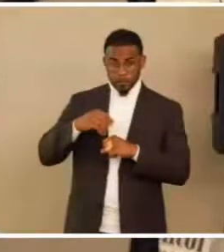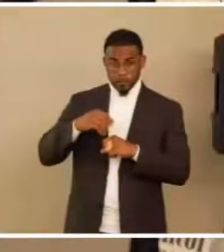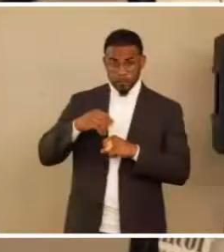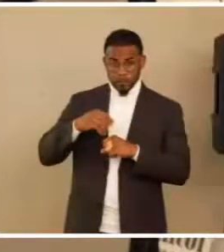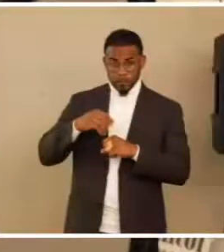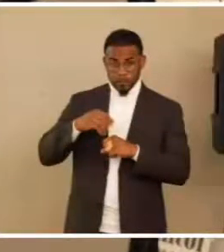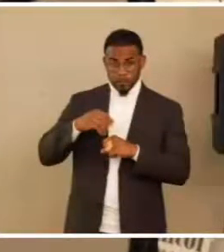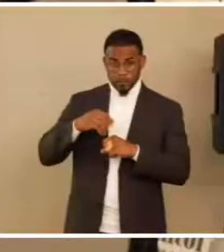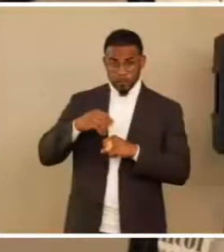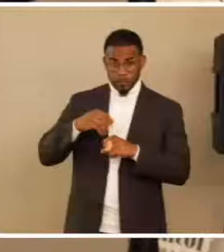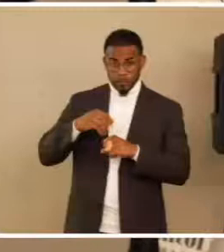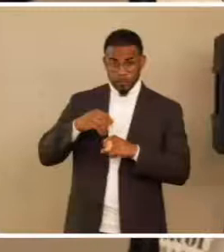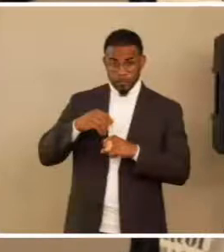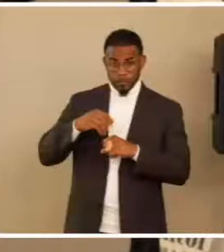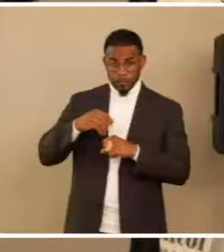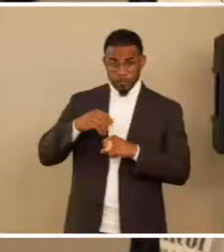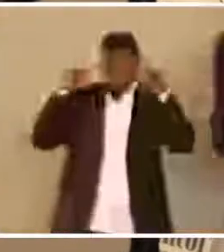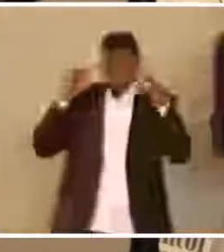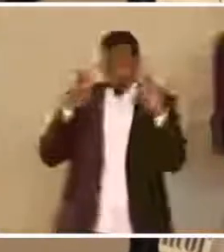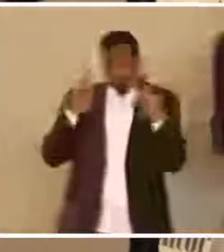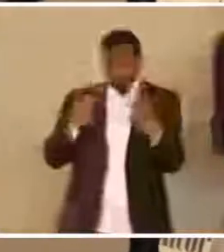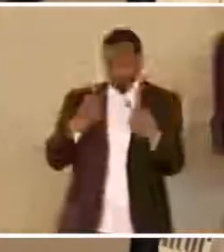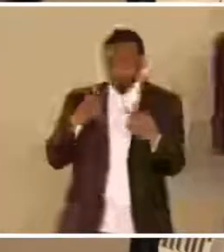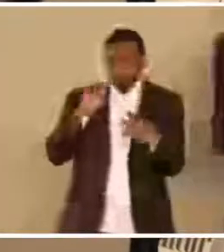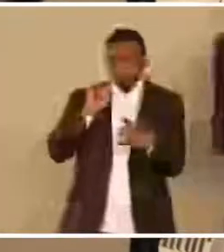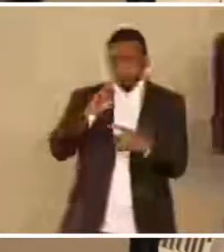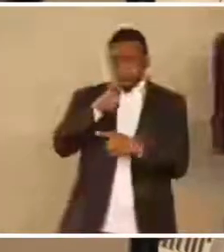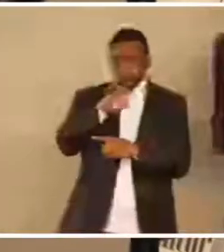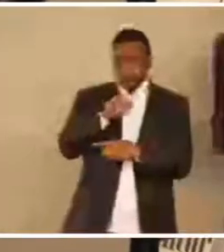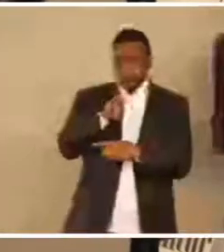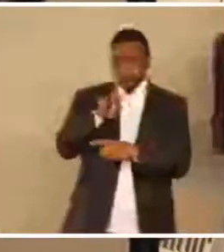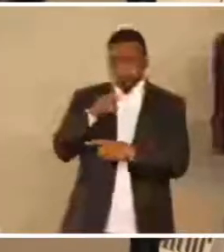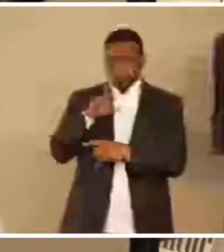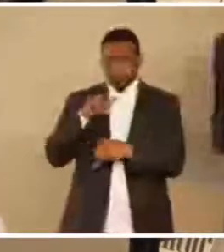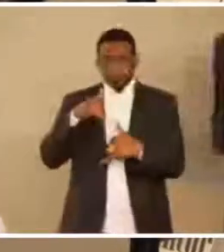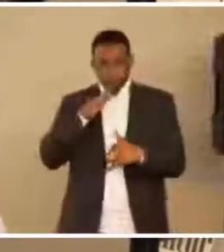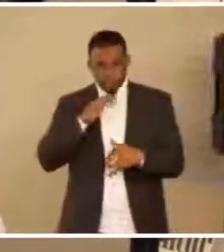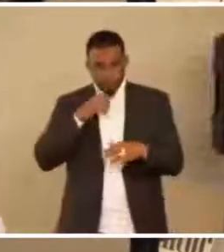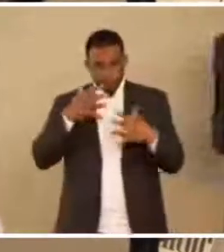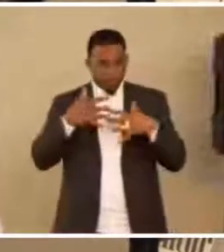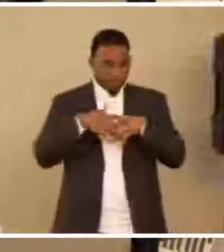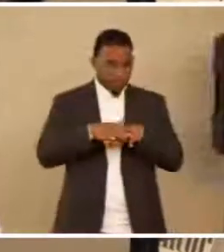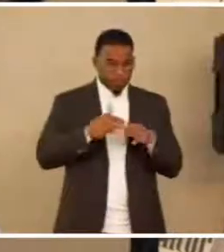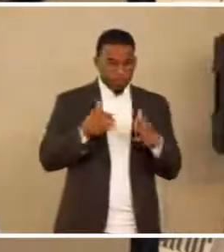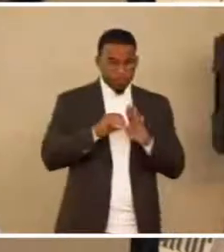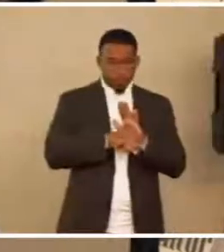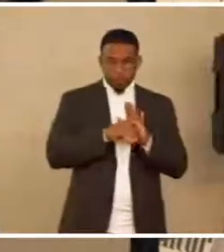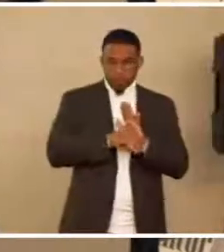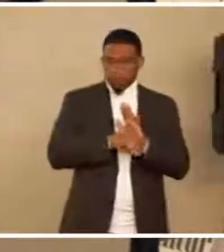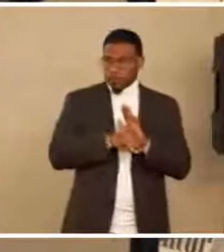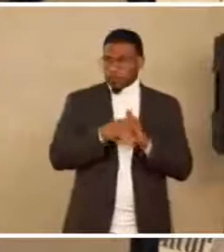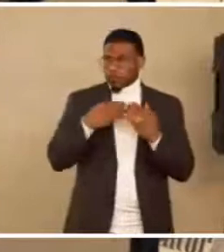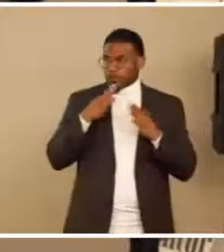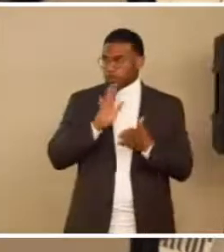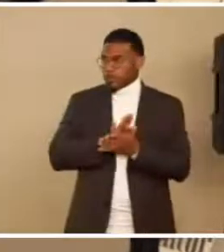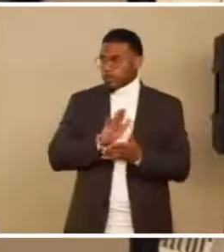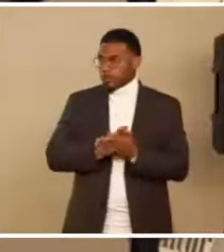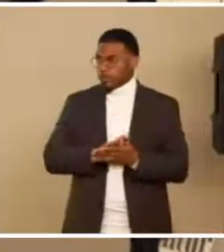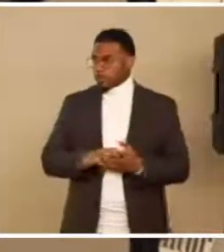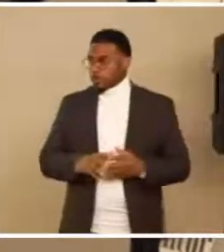Bridges for Disney that you can still see, and that's Ruby Bridges is the young woman who integrated the New Orleans public